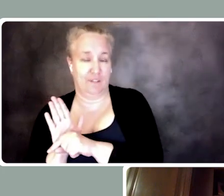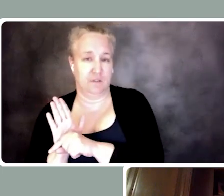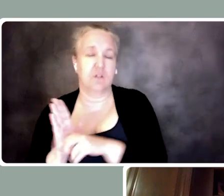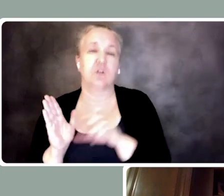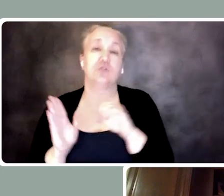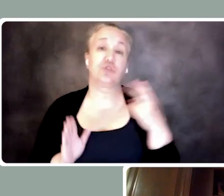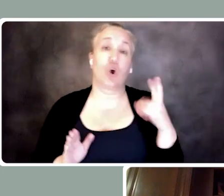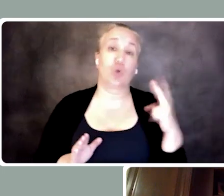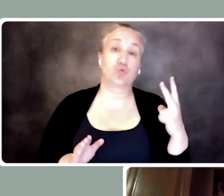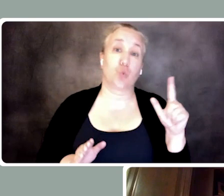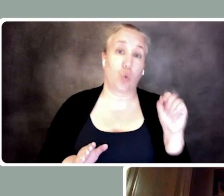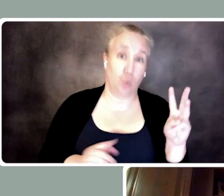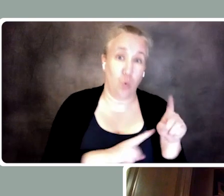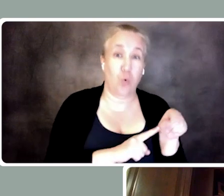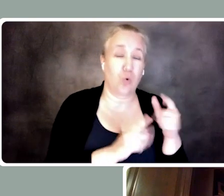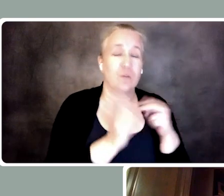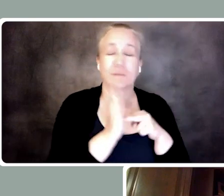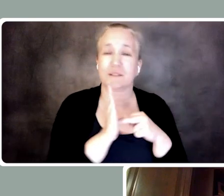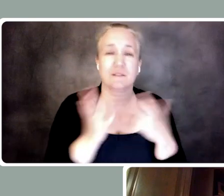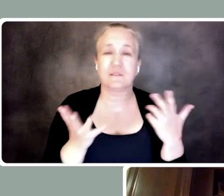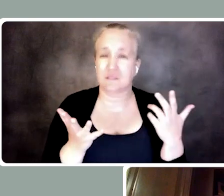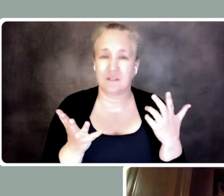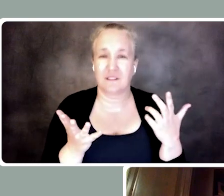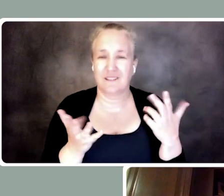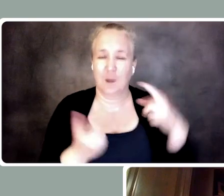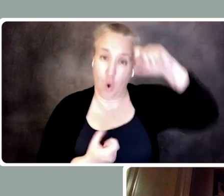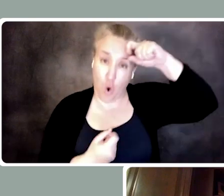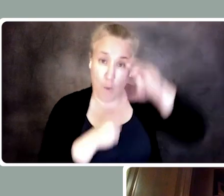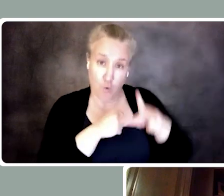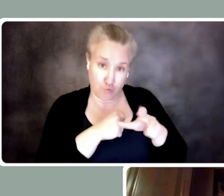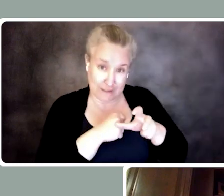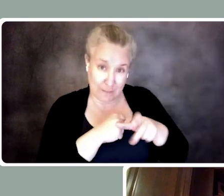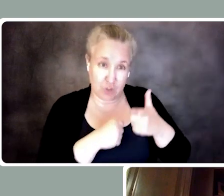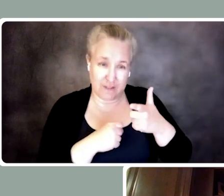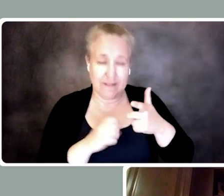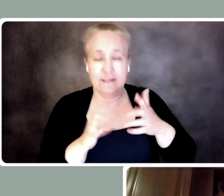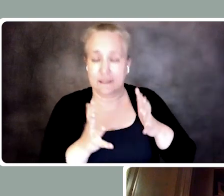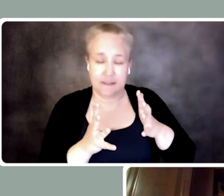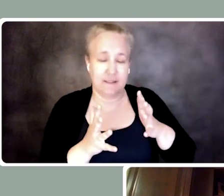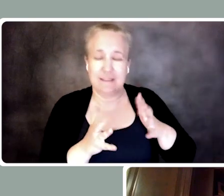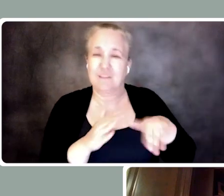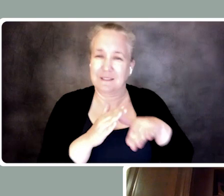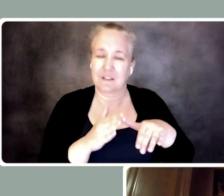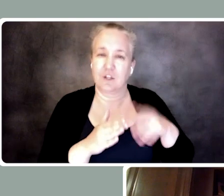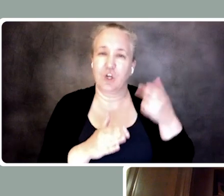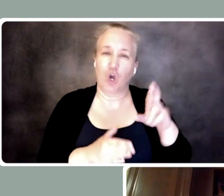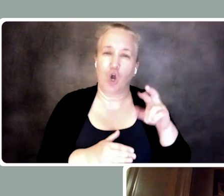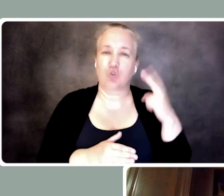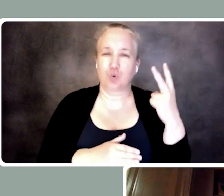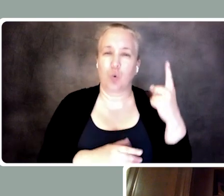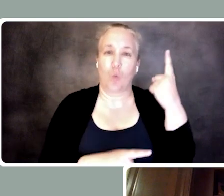HER2 low is basically hormone receptor, HER2 low is basically HER2 1+